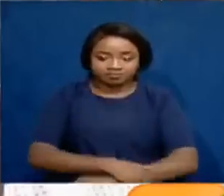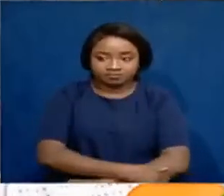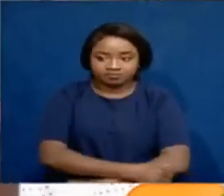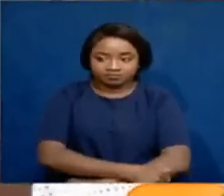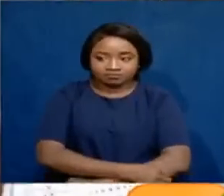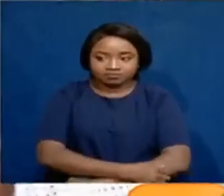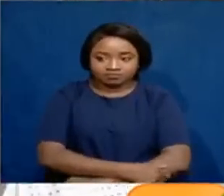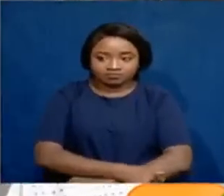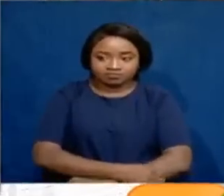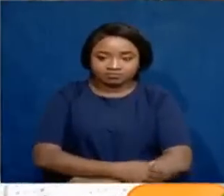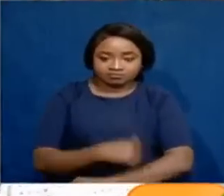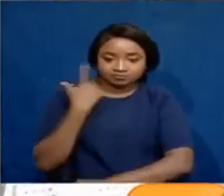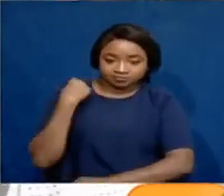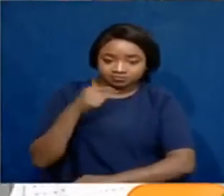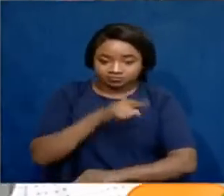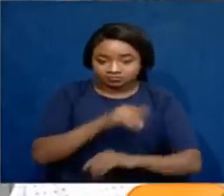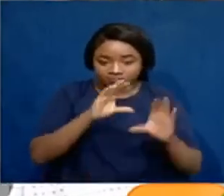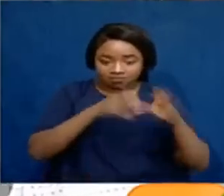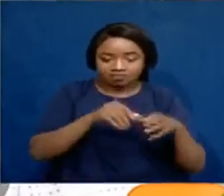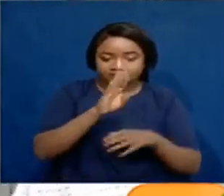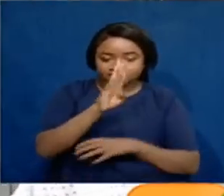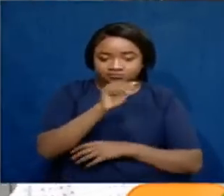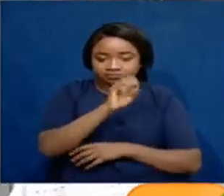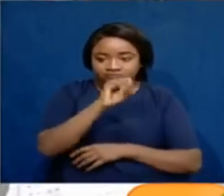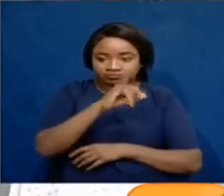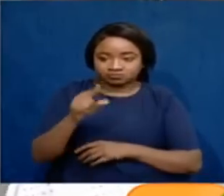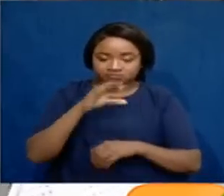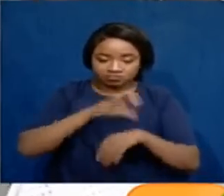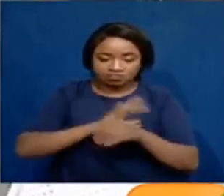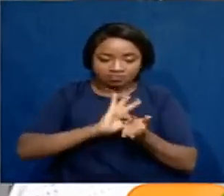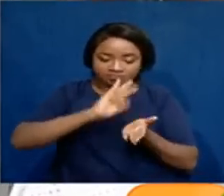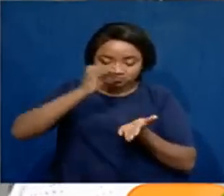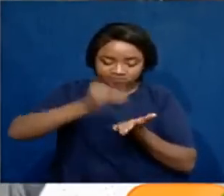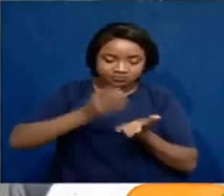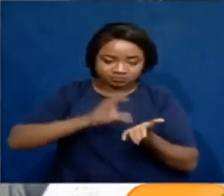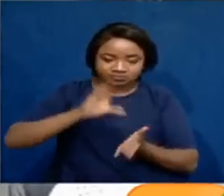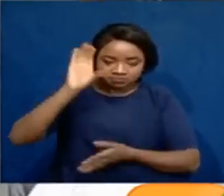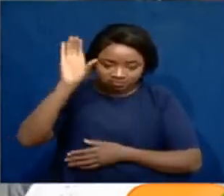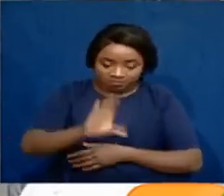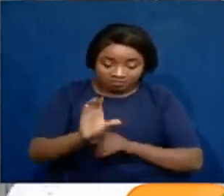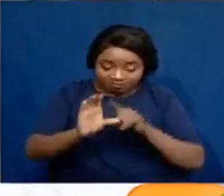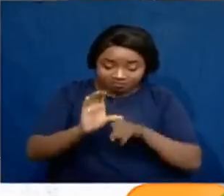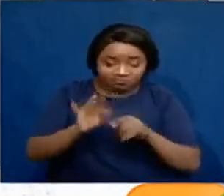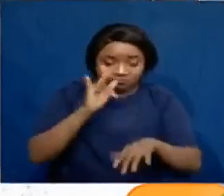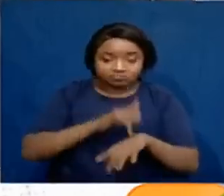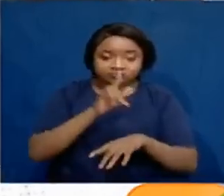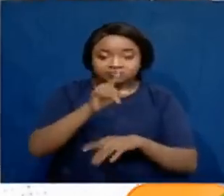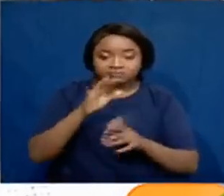Recently, BasiGo received major funding from the US. Yeah. What does that mean for the company and how has that affected your